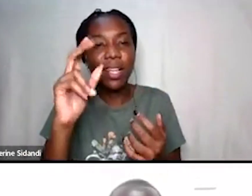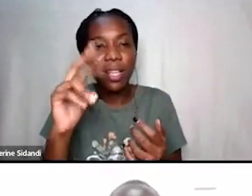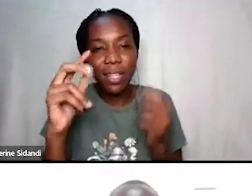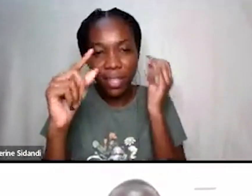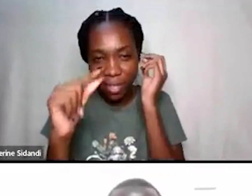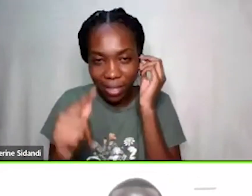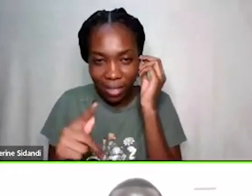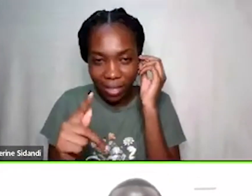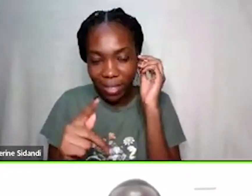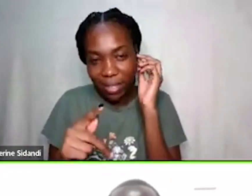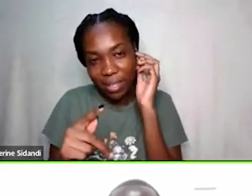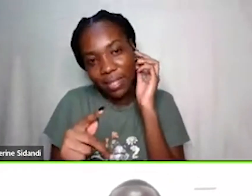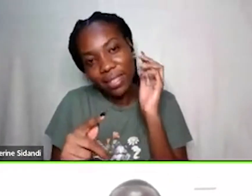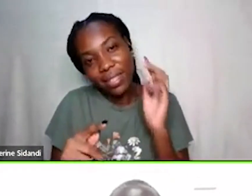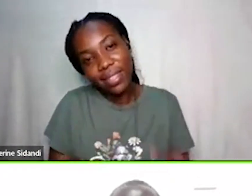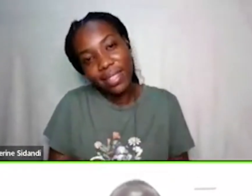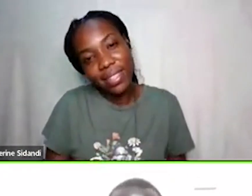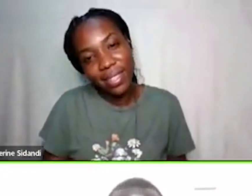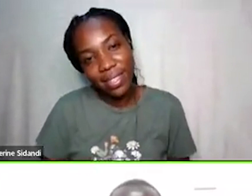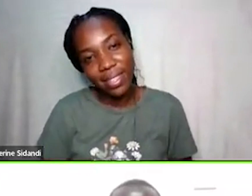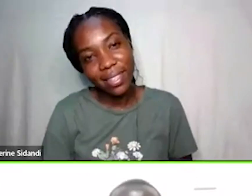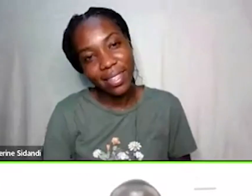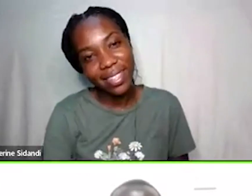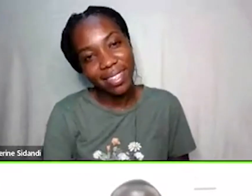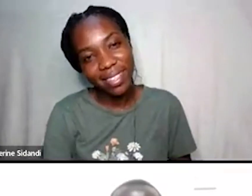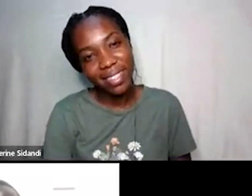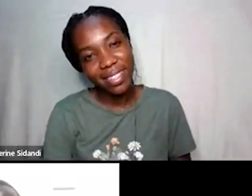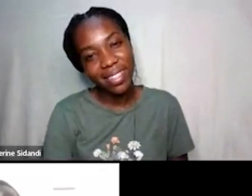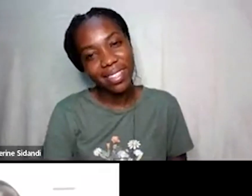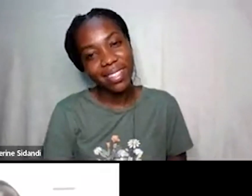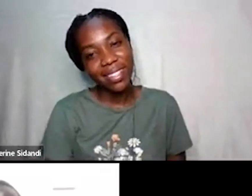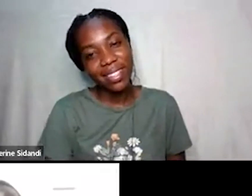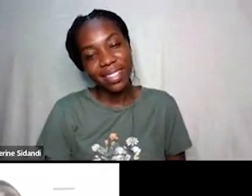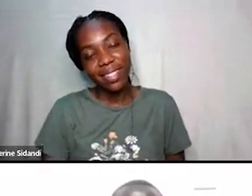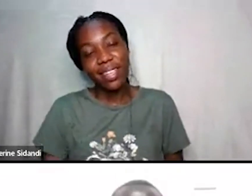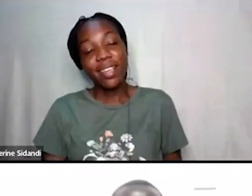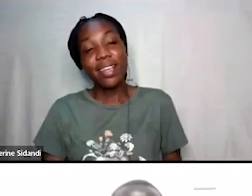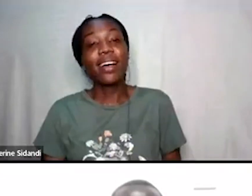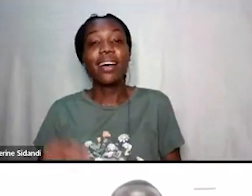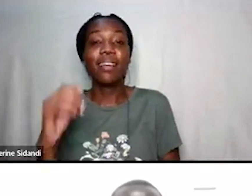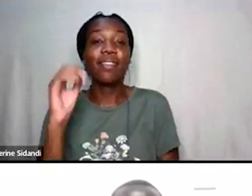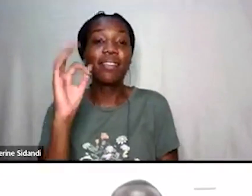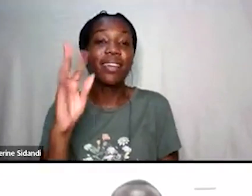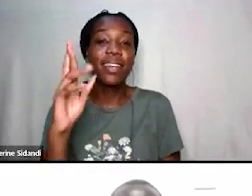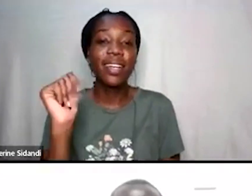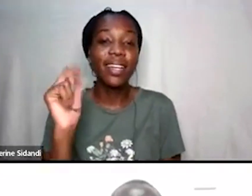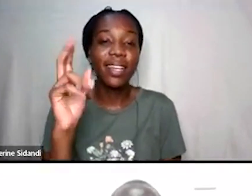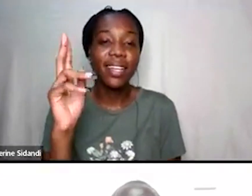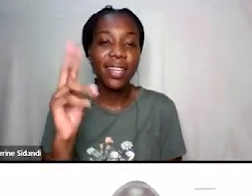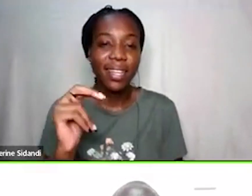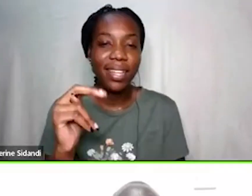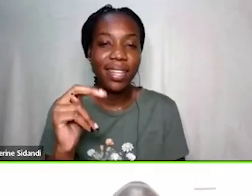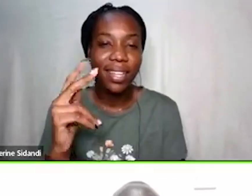Pathway Solutions. Yes. Yes. Frank at Pathway